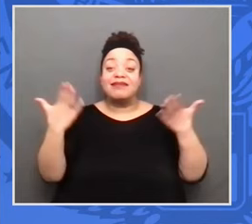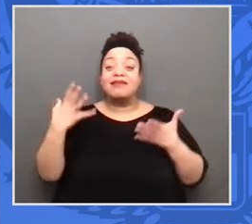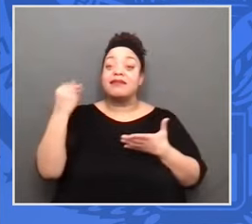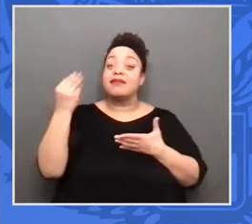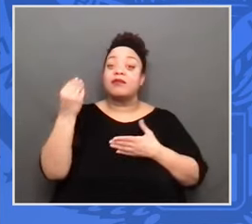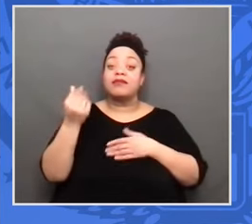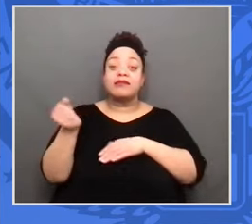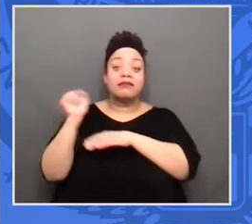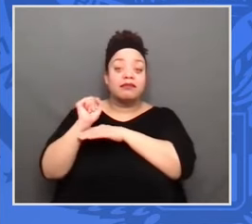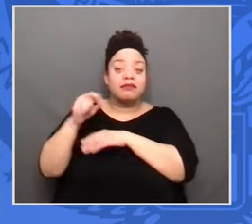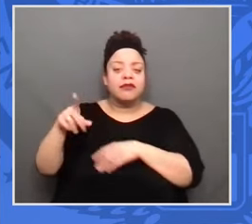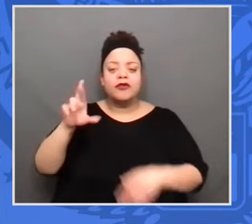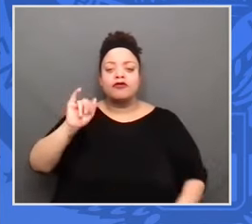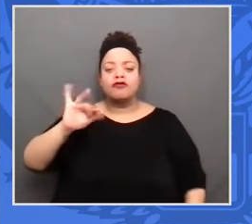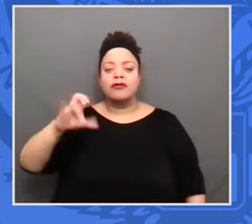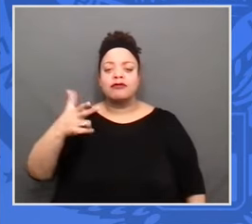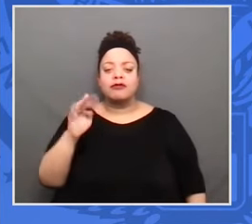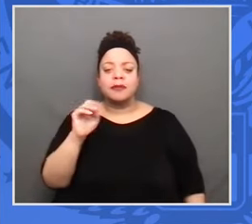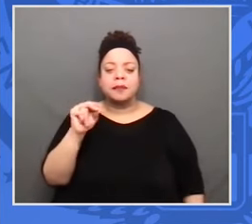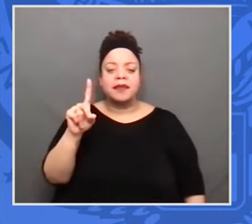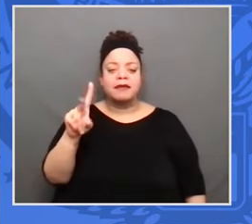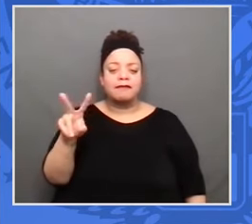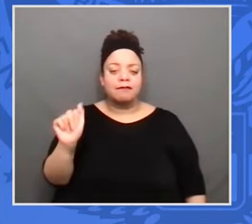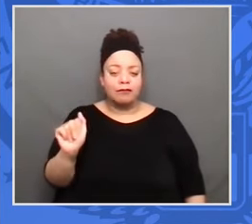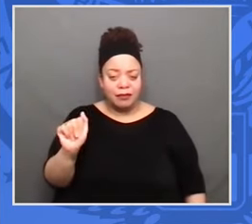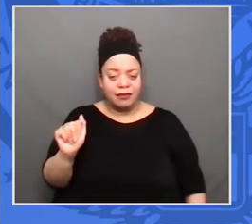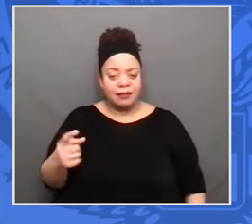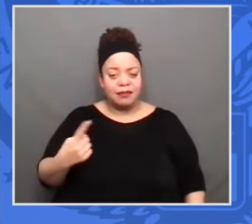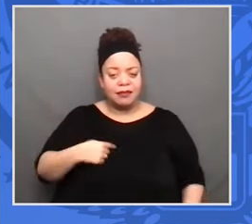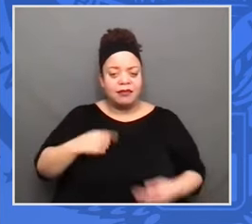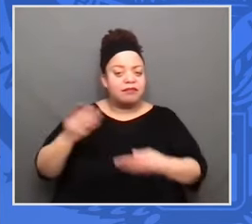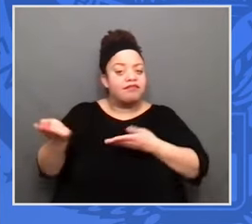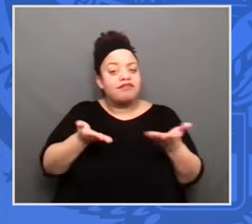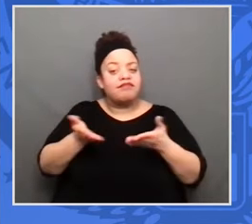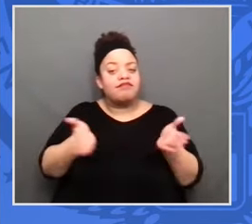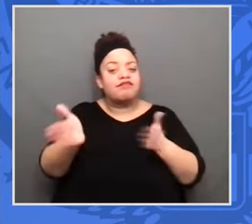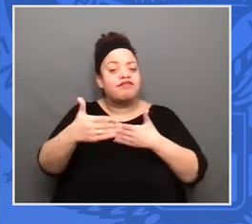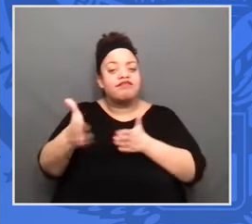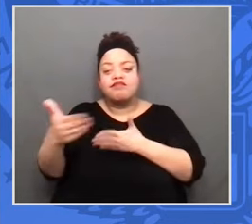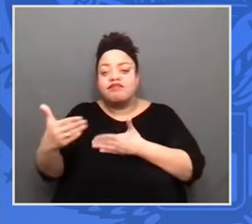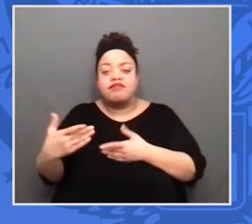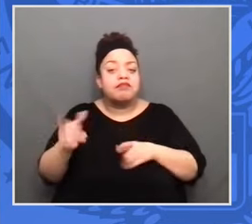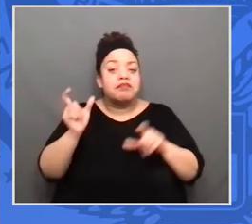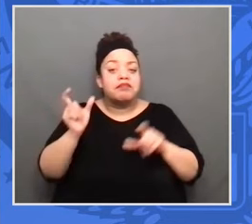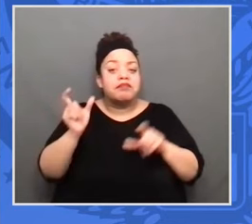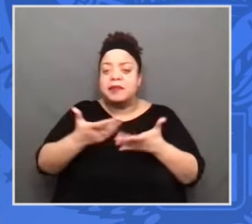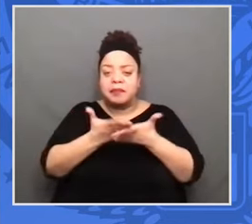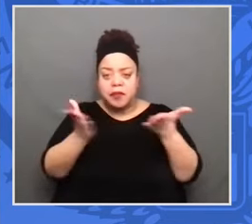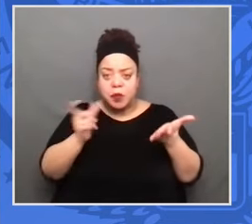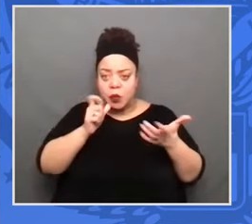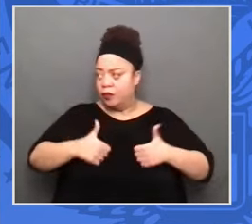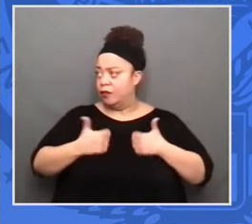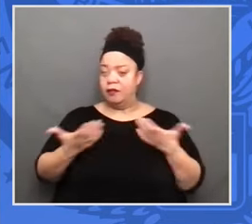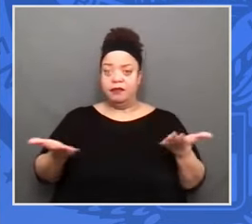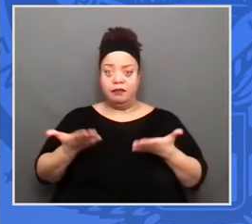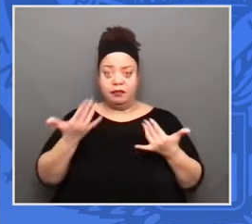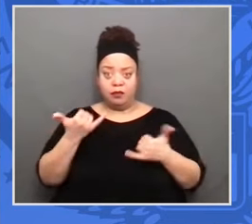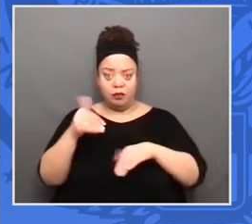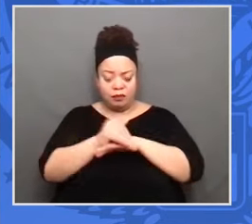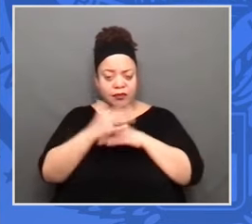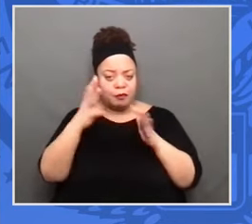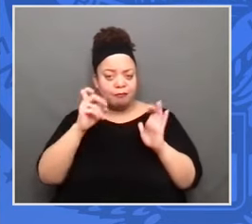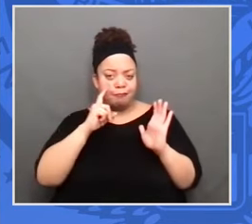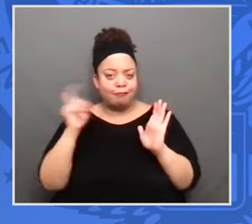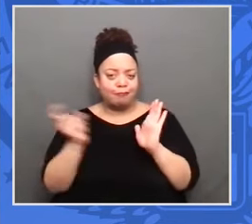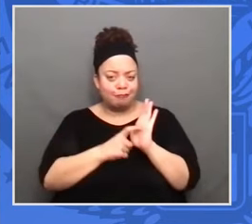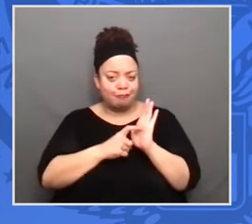And tonight, I'm honored to represent the many frontline workers across our nation who keep America going. It's not only a job